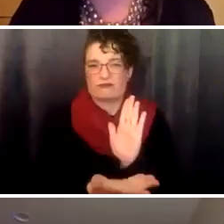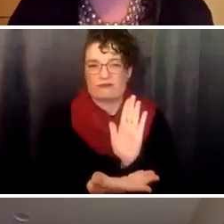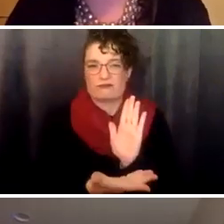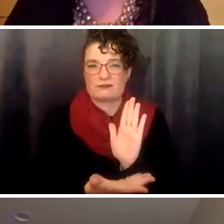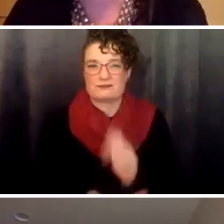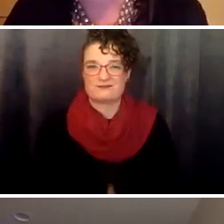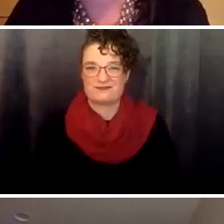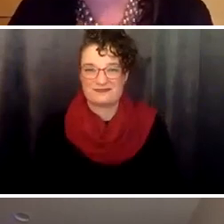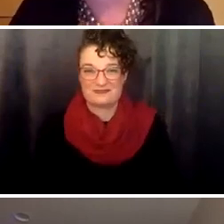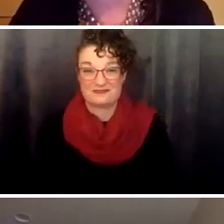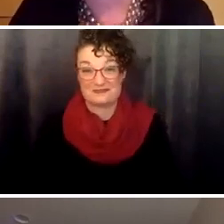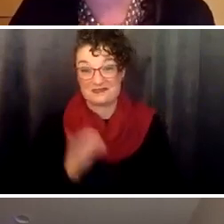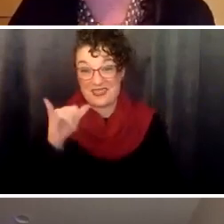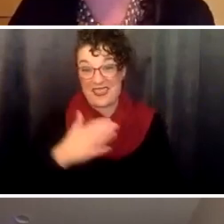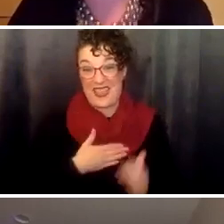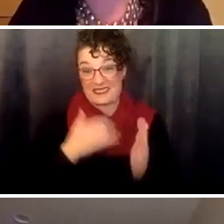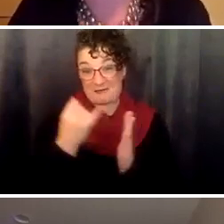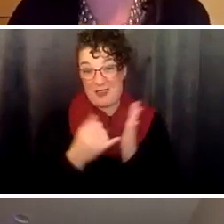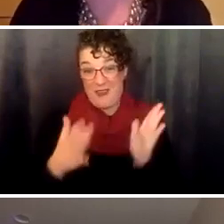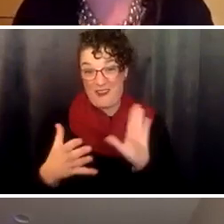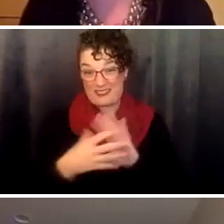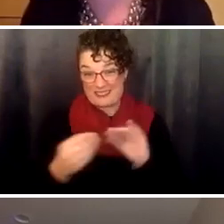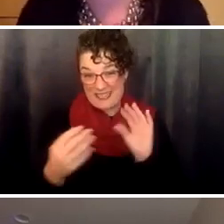Yeah, that's my artist statement.